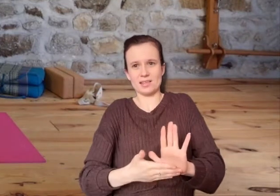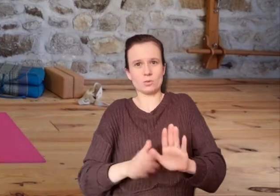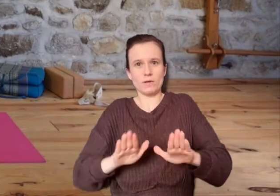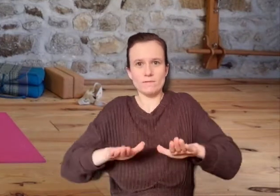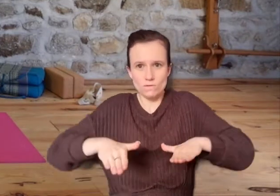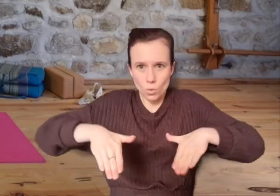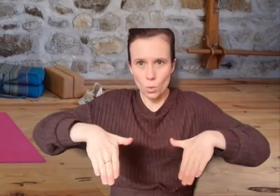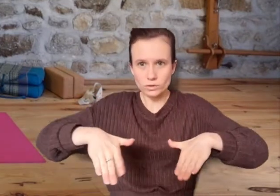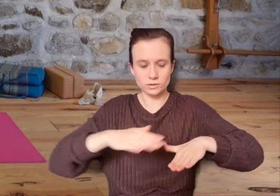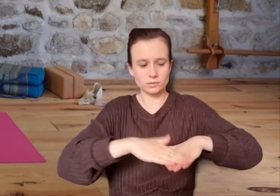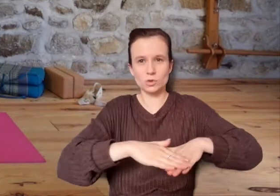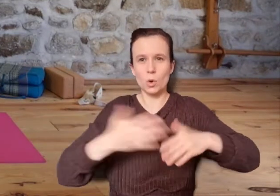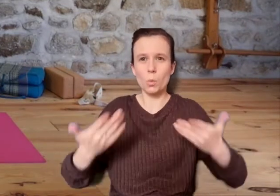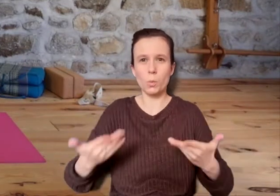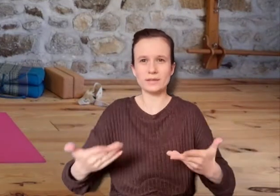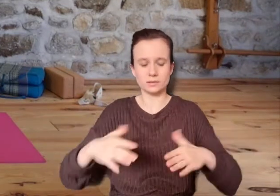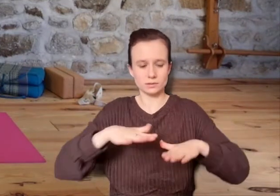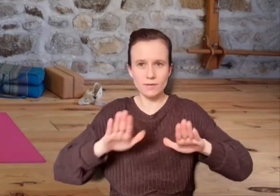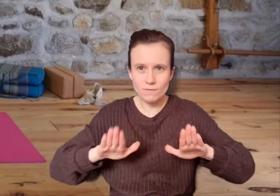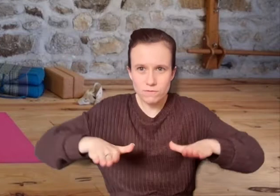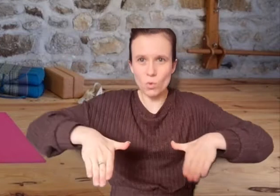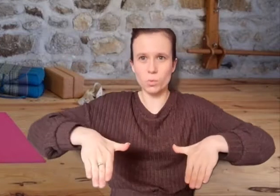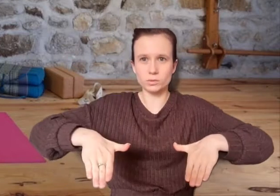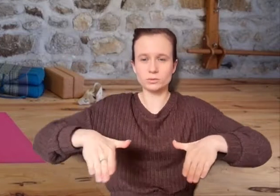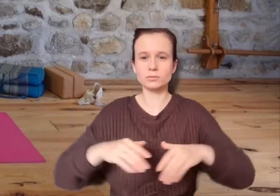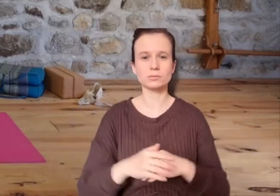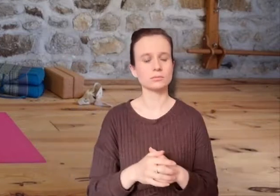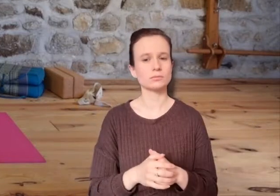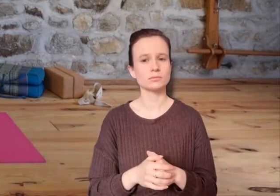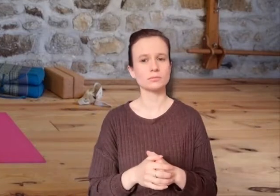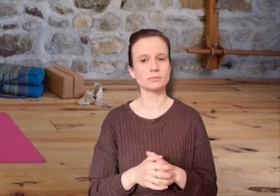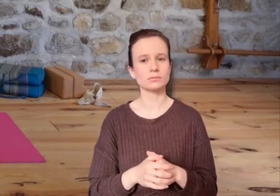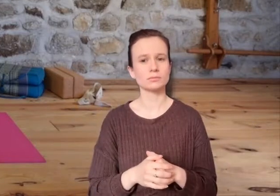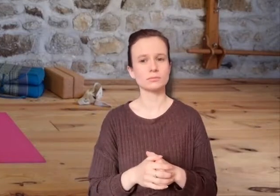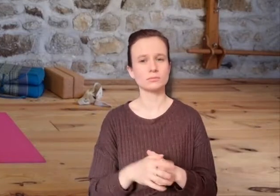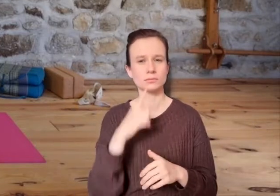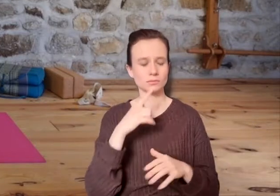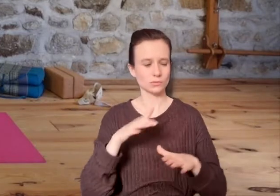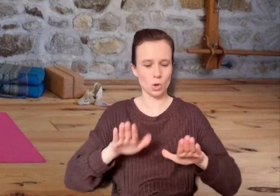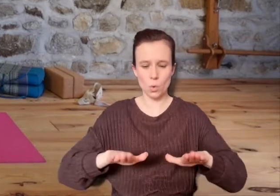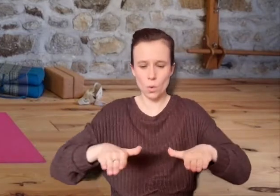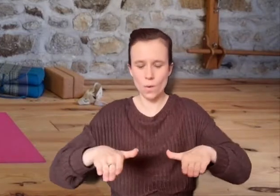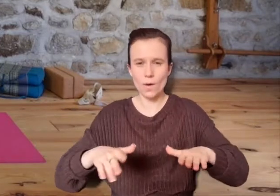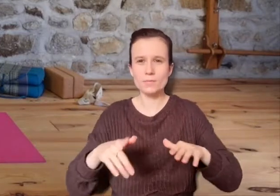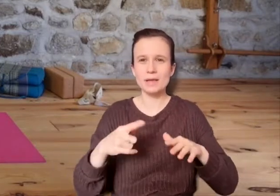want to get your weight right up and over so the weight is a little bit more equal through the entire foot.